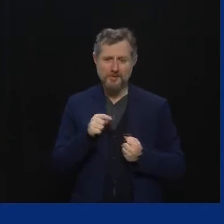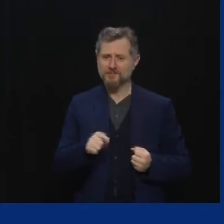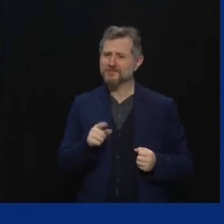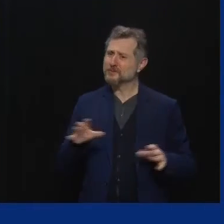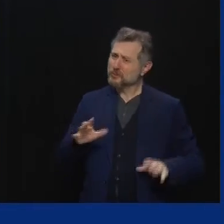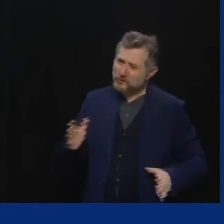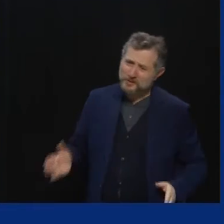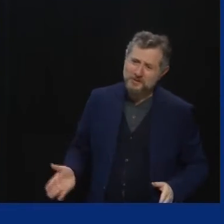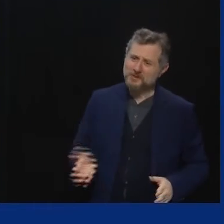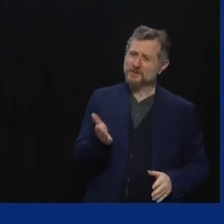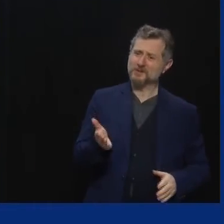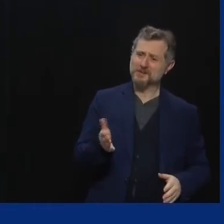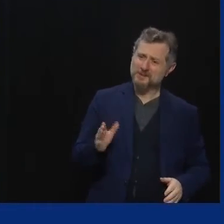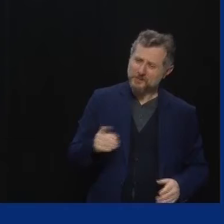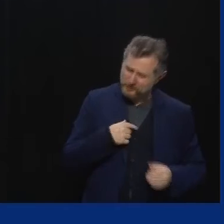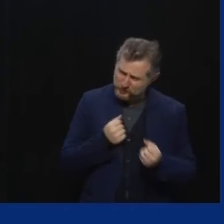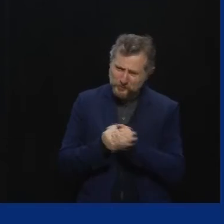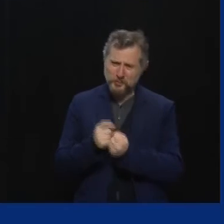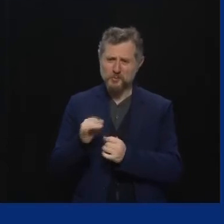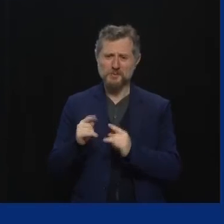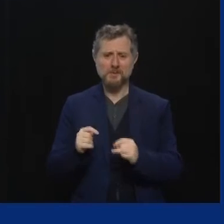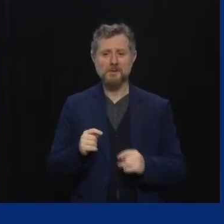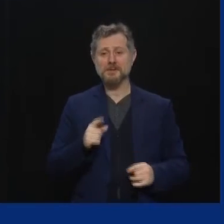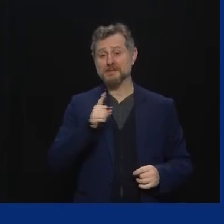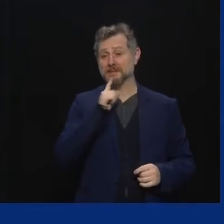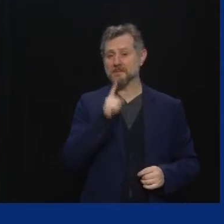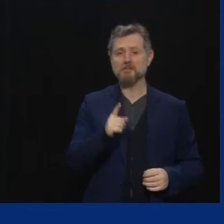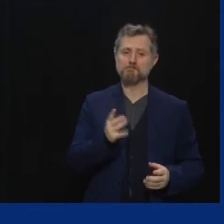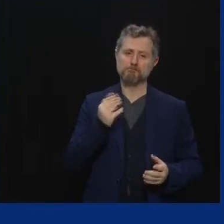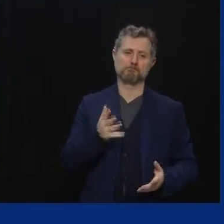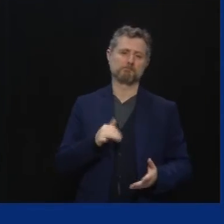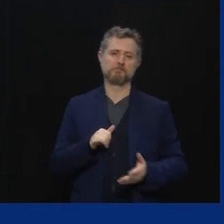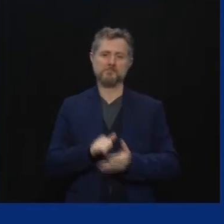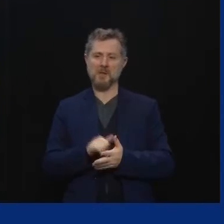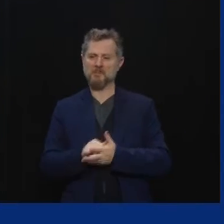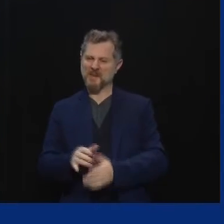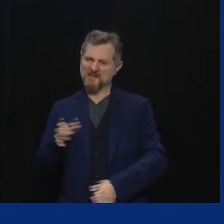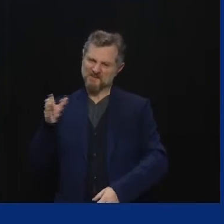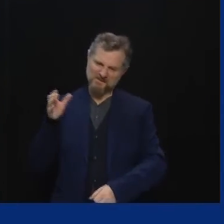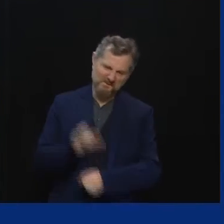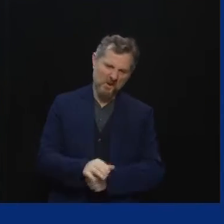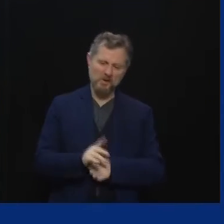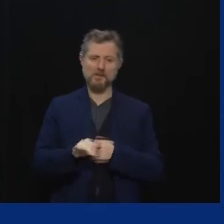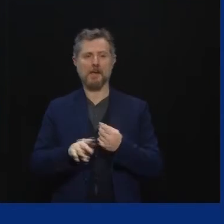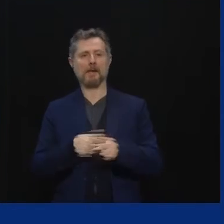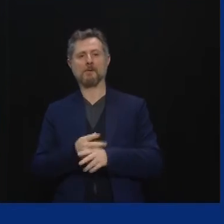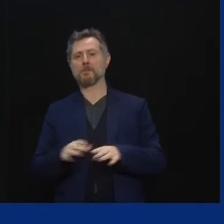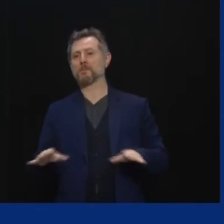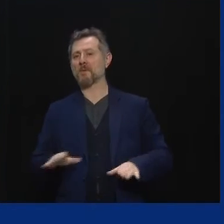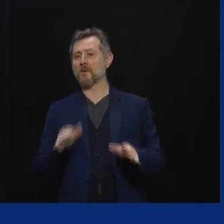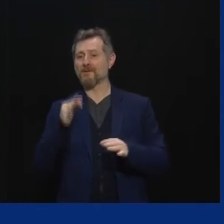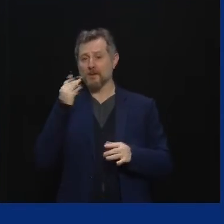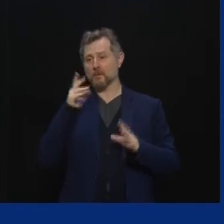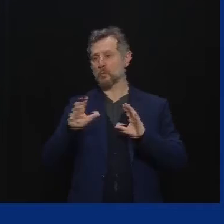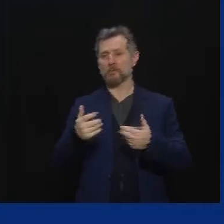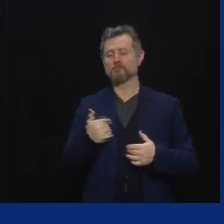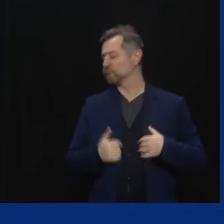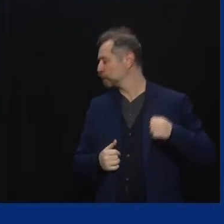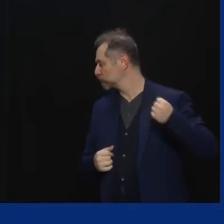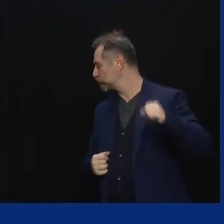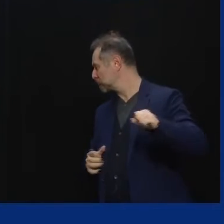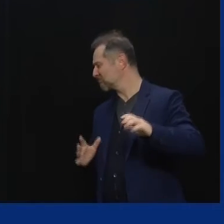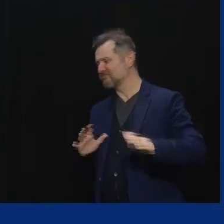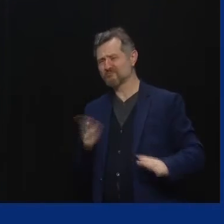also a reality that it is almost impossible to enforce this kind of behavior among a population that just won't do it. That's what we're dealing with. That is